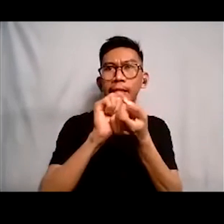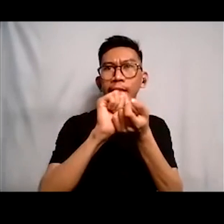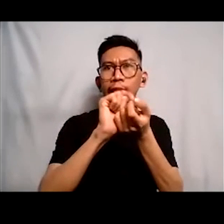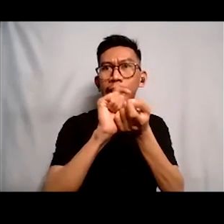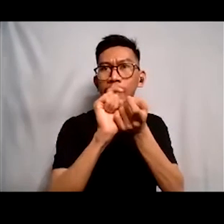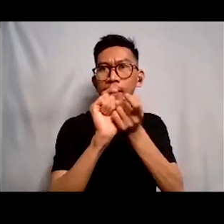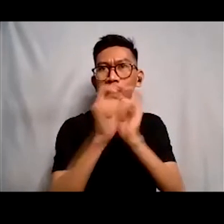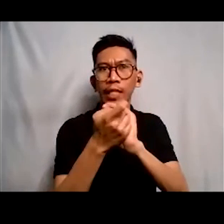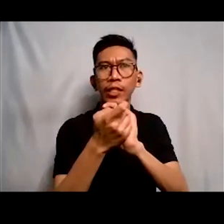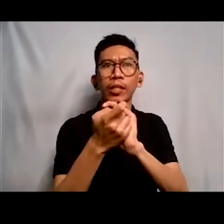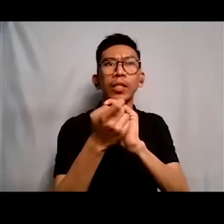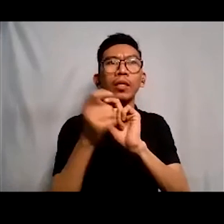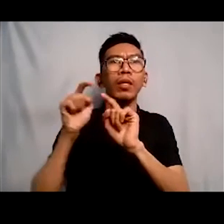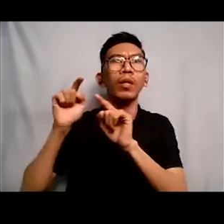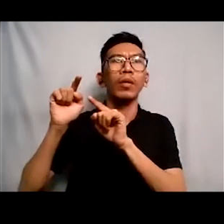who has a neat notebook?